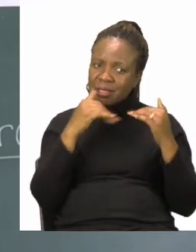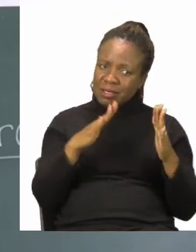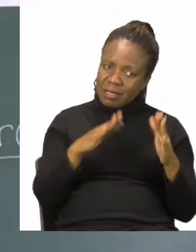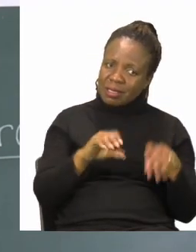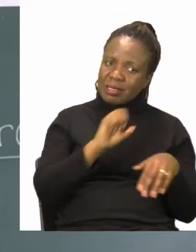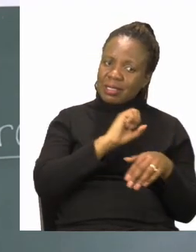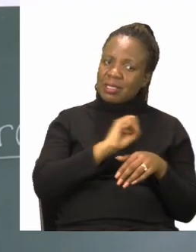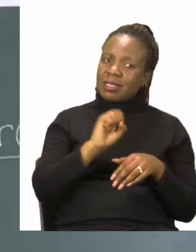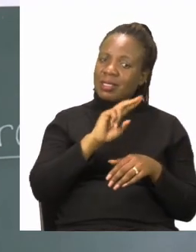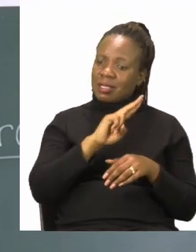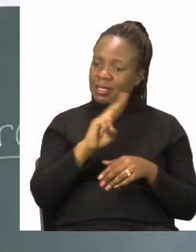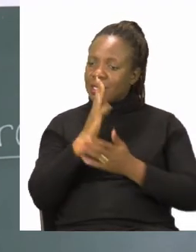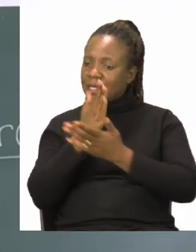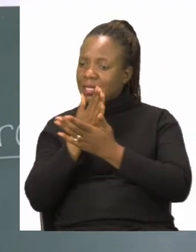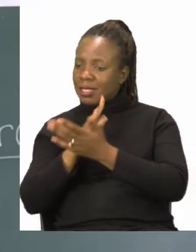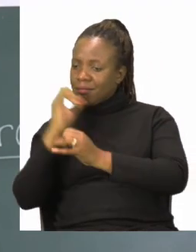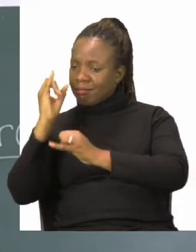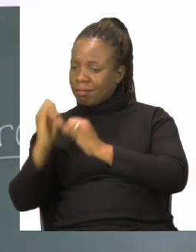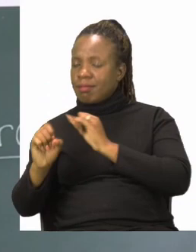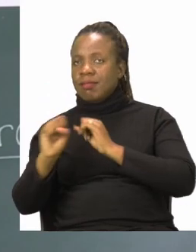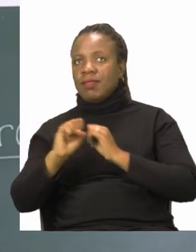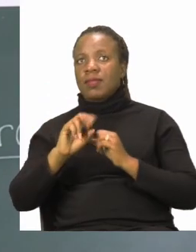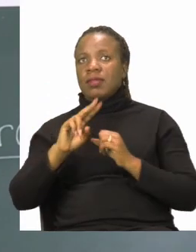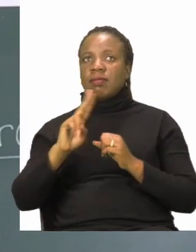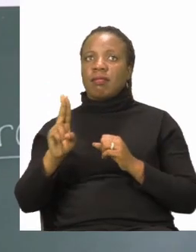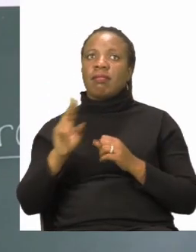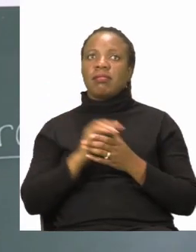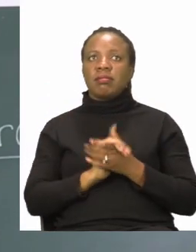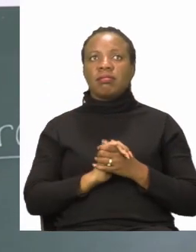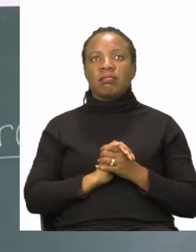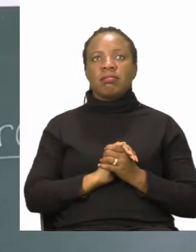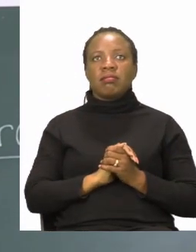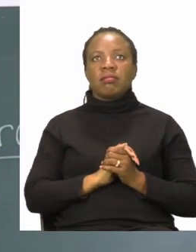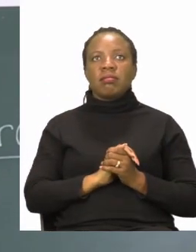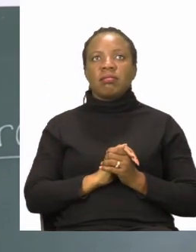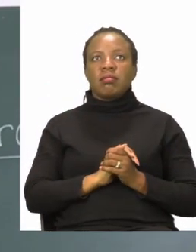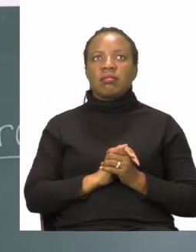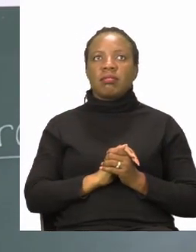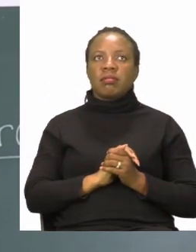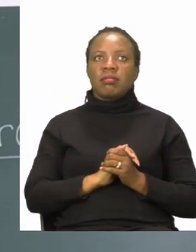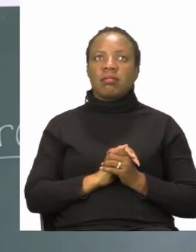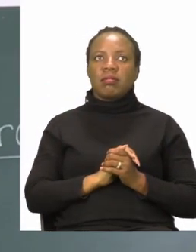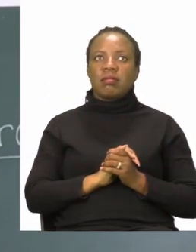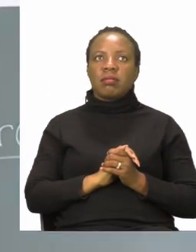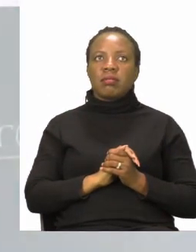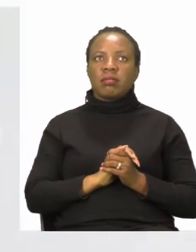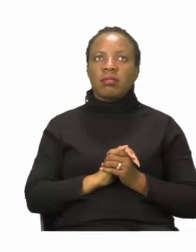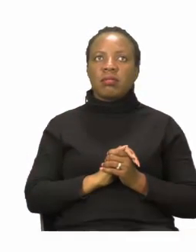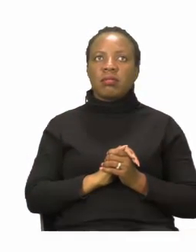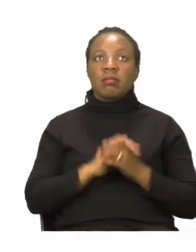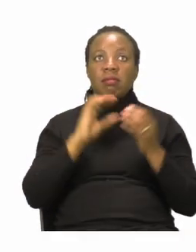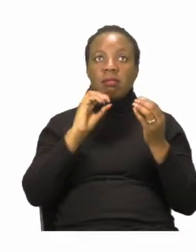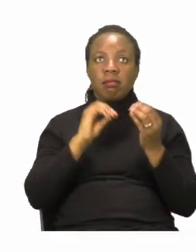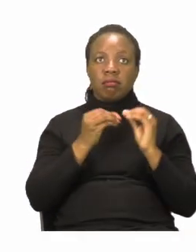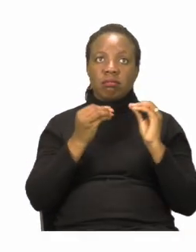will describe the picture. Now, let's quickly move on to number 2 and see what we